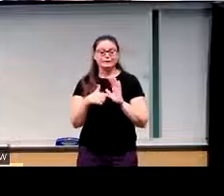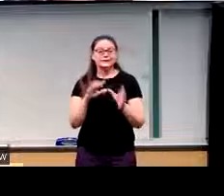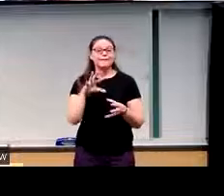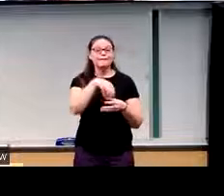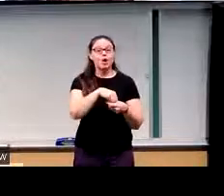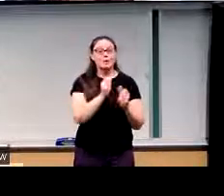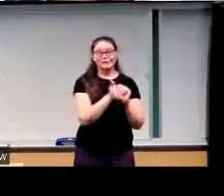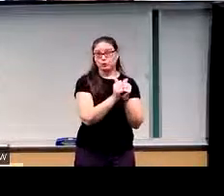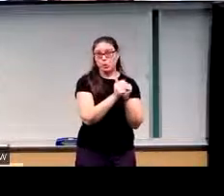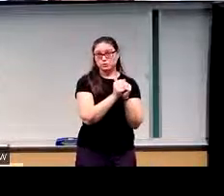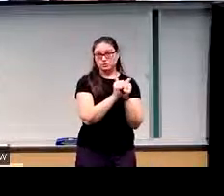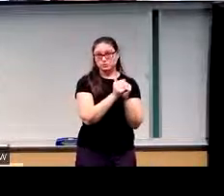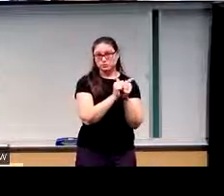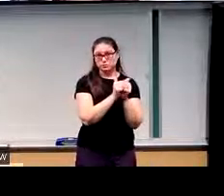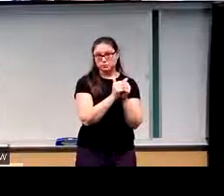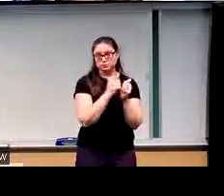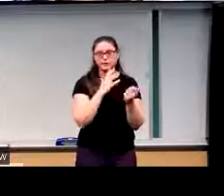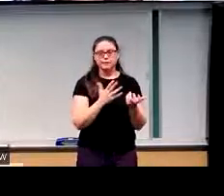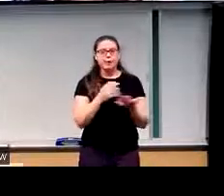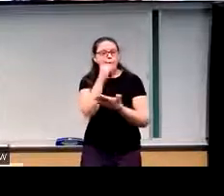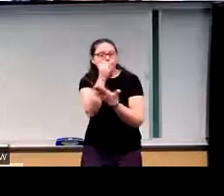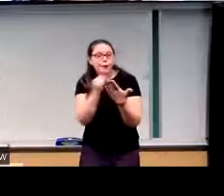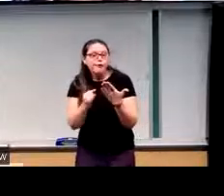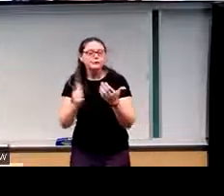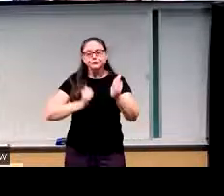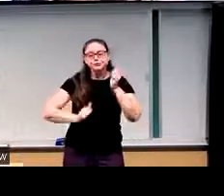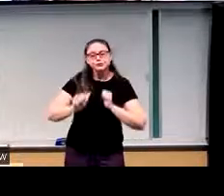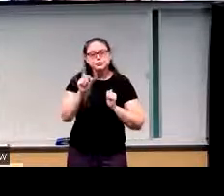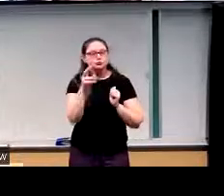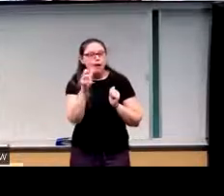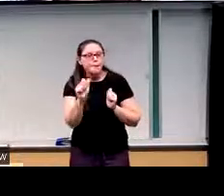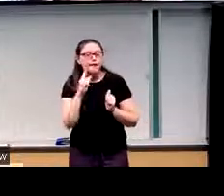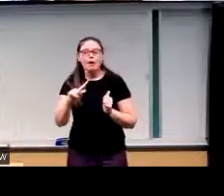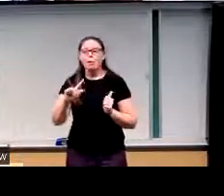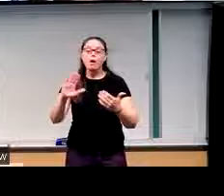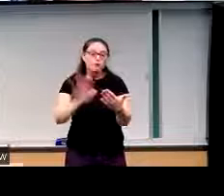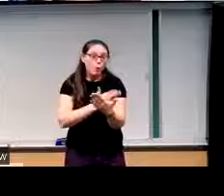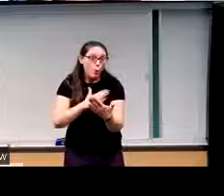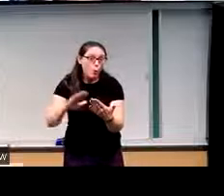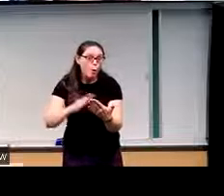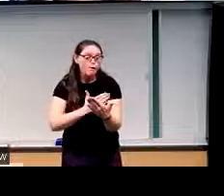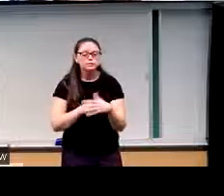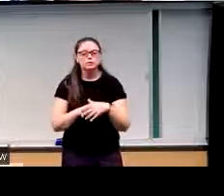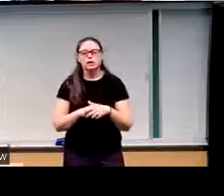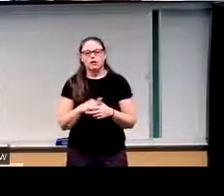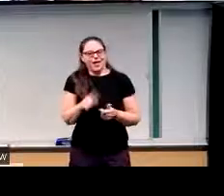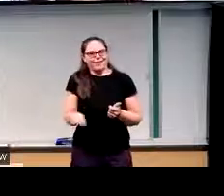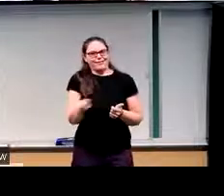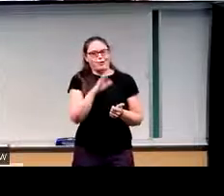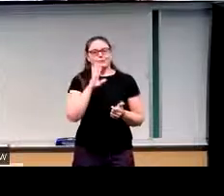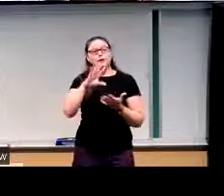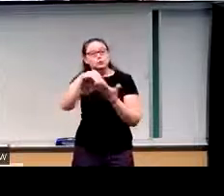in sports, performance arts like drama or orchestra, pep squad, student